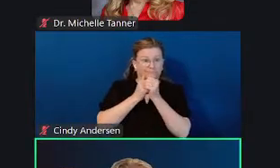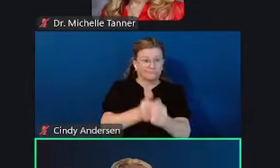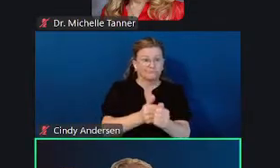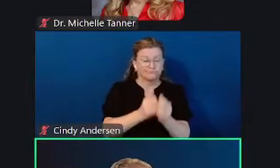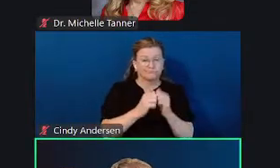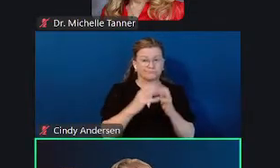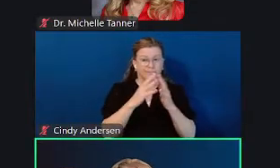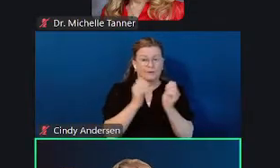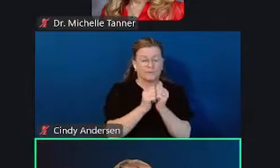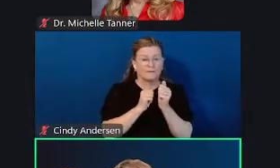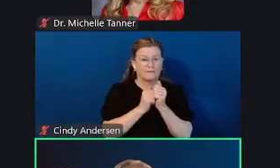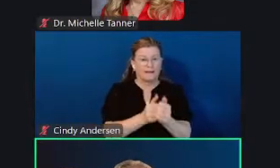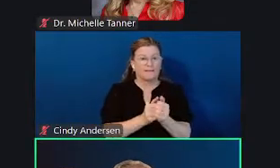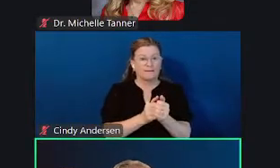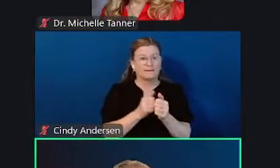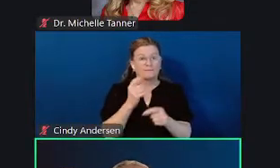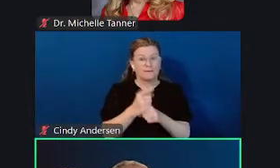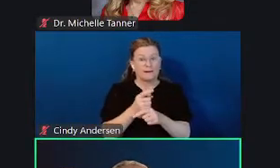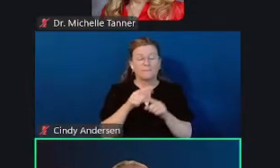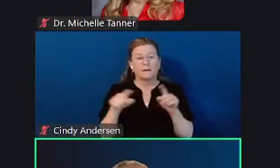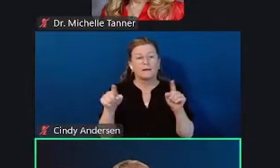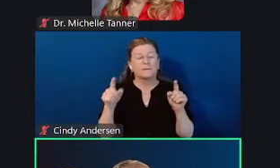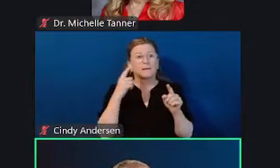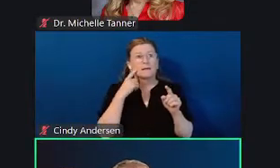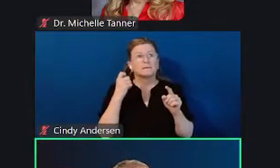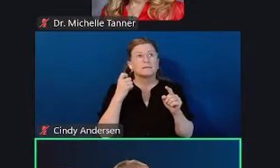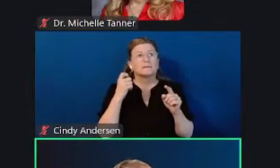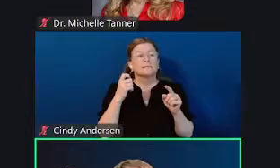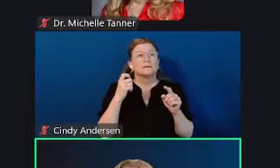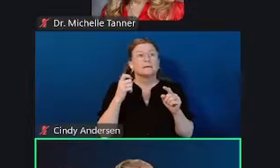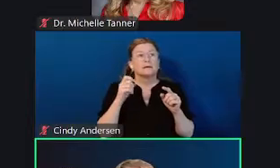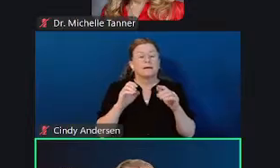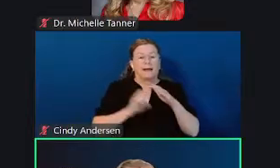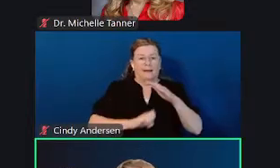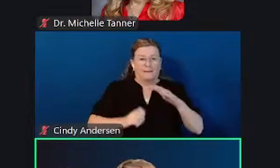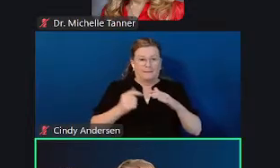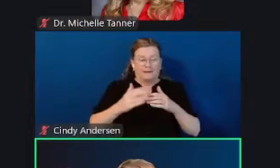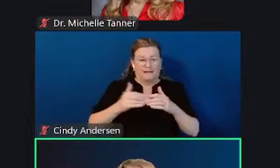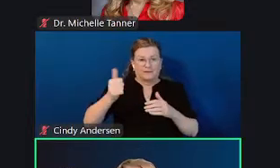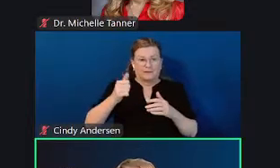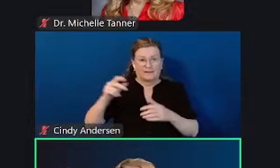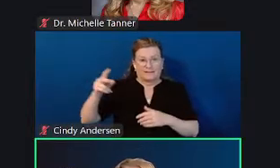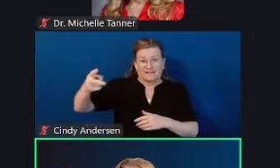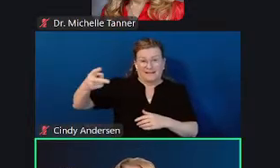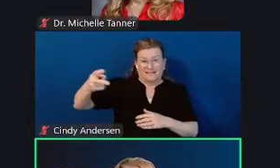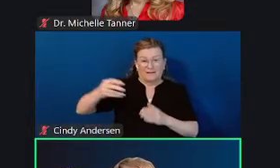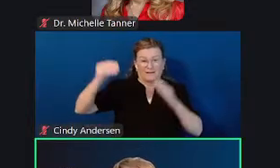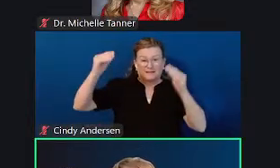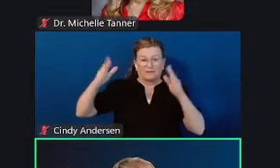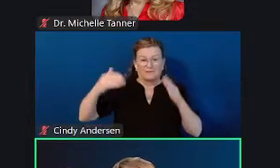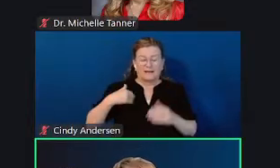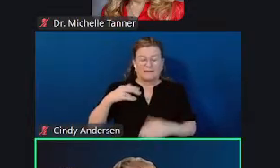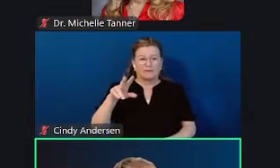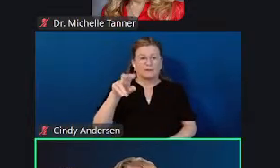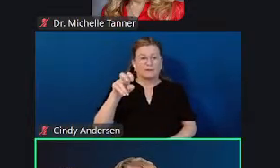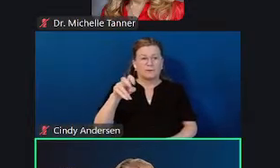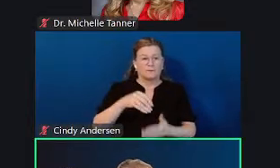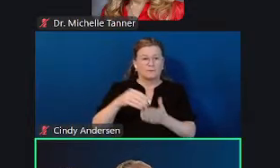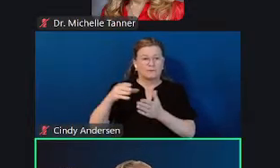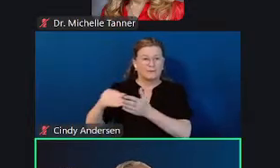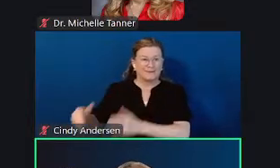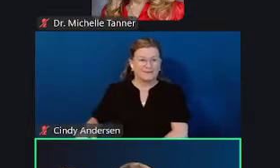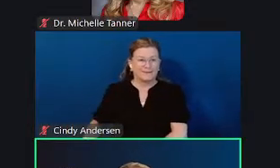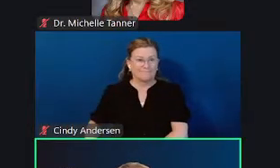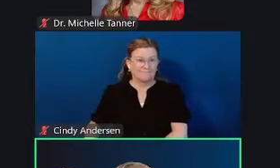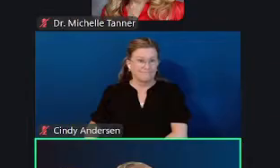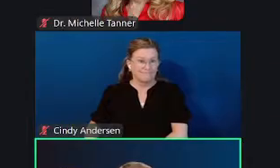with fidelity. But again, because elementary is a little easier, but in secondary, these teachers sometimes have 200 students,